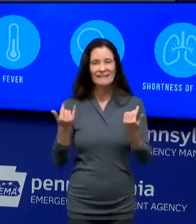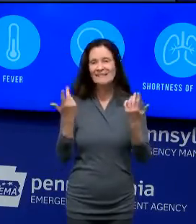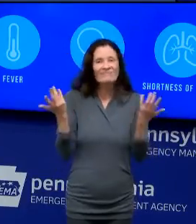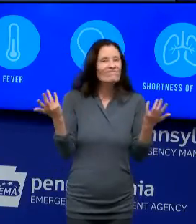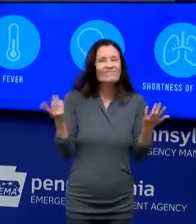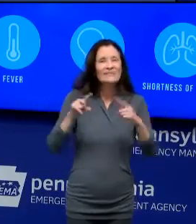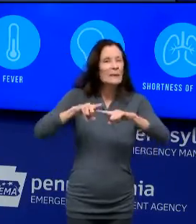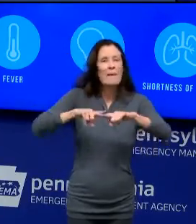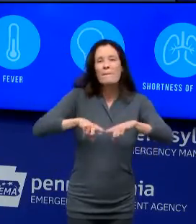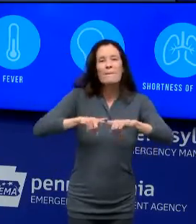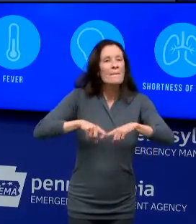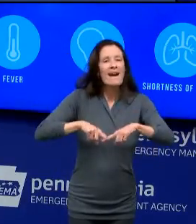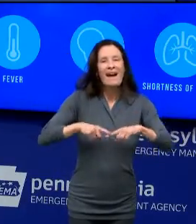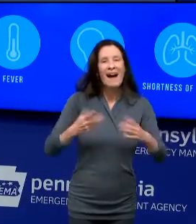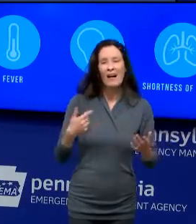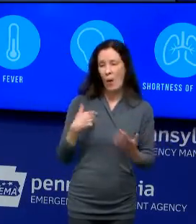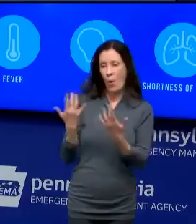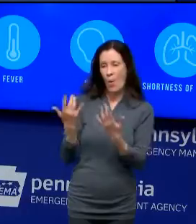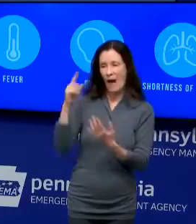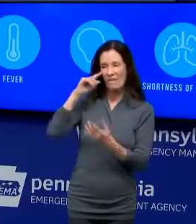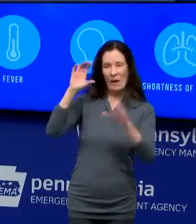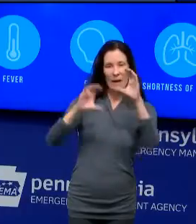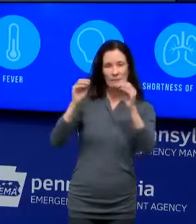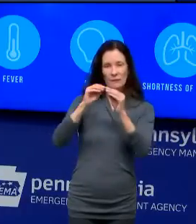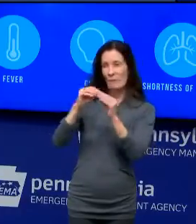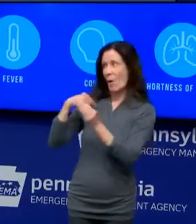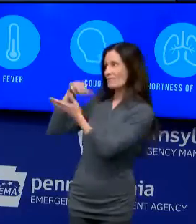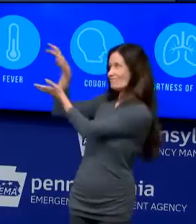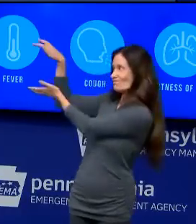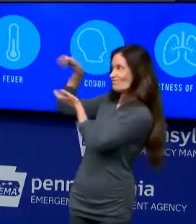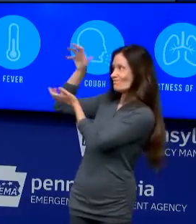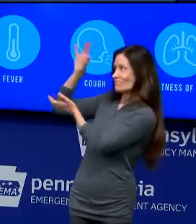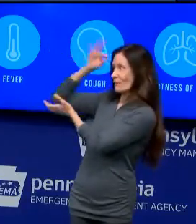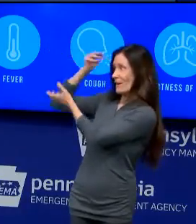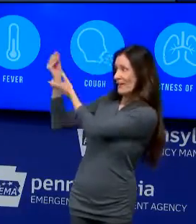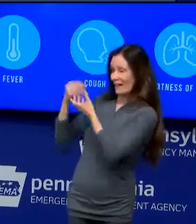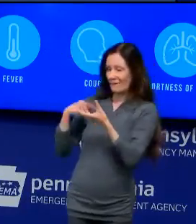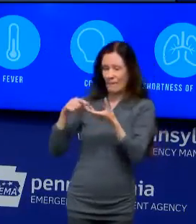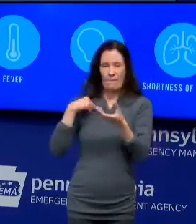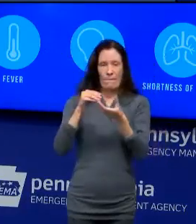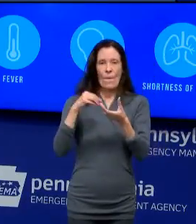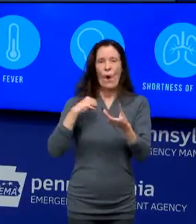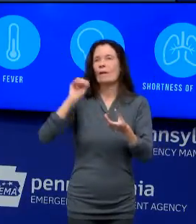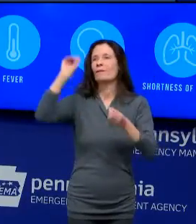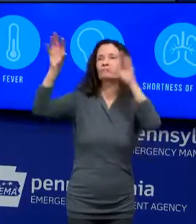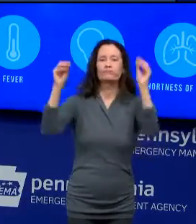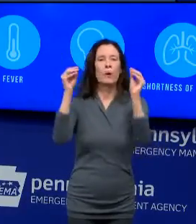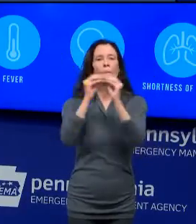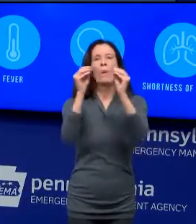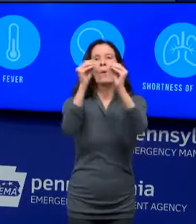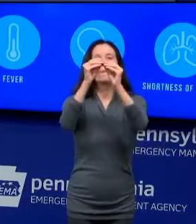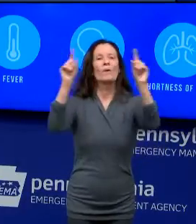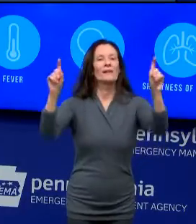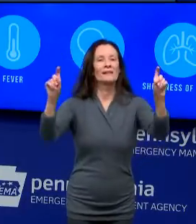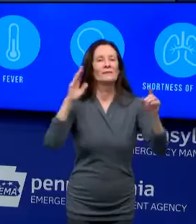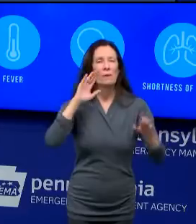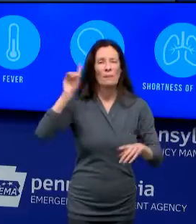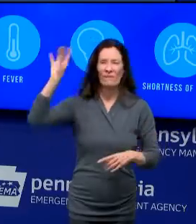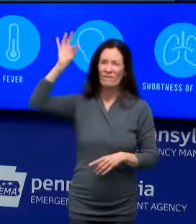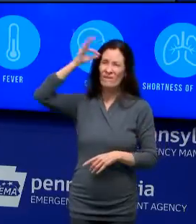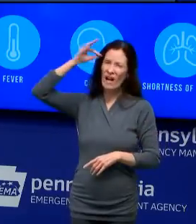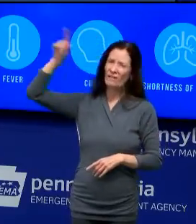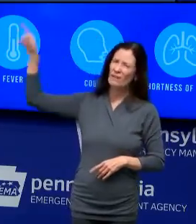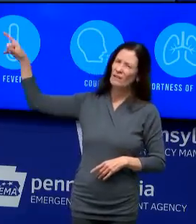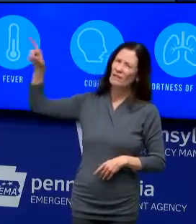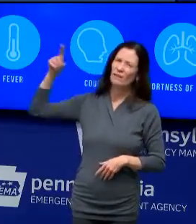resources, particularly the reagents and the chemicals, to be able to do those tests. And so it has to be a collaboration, and we're looking forward to